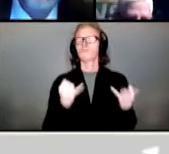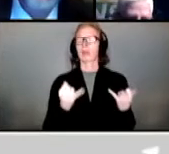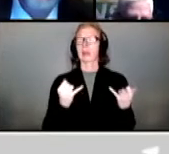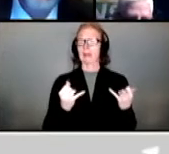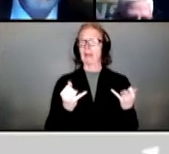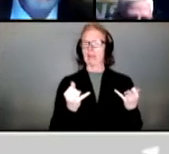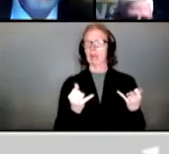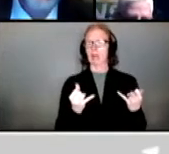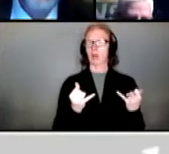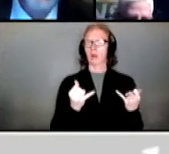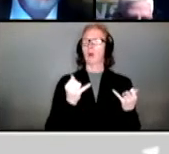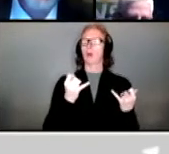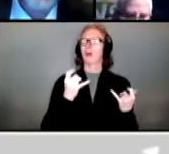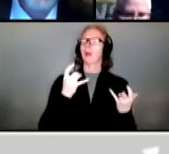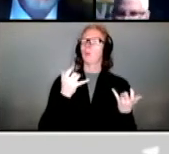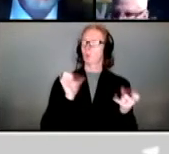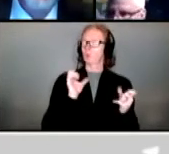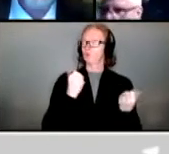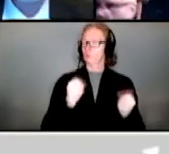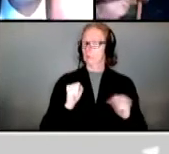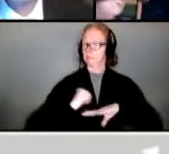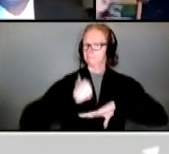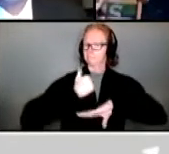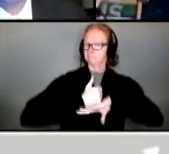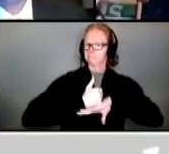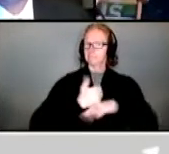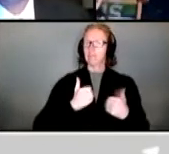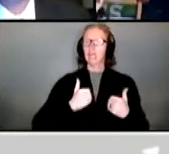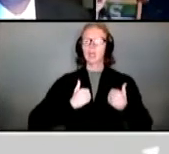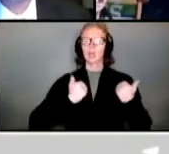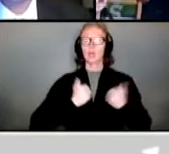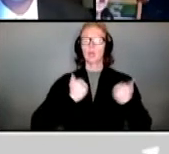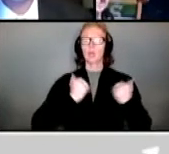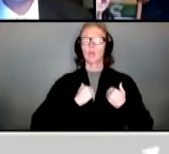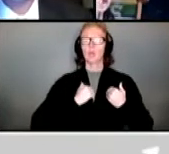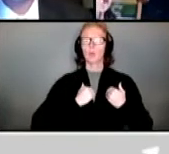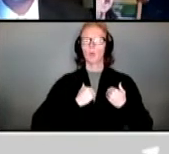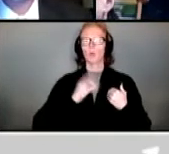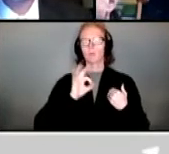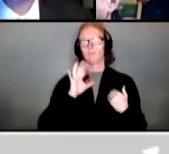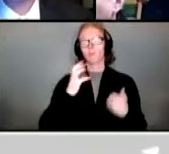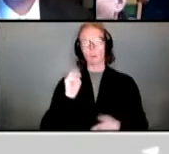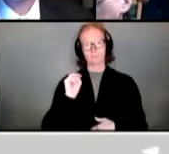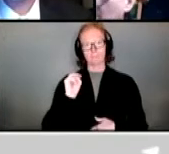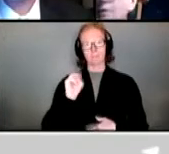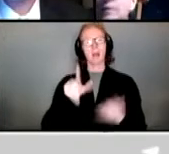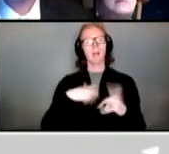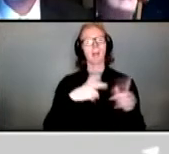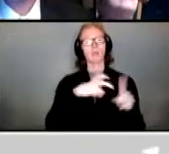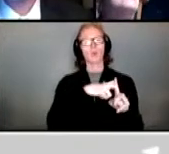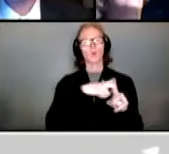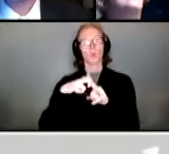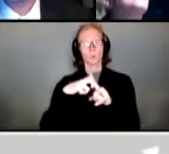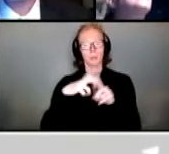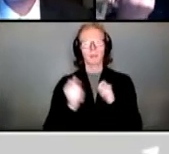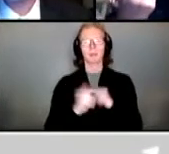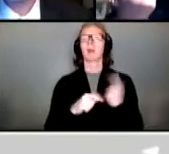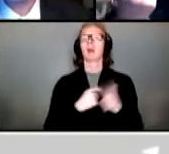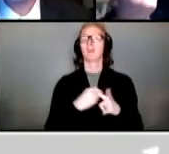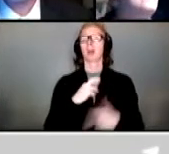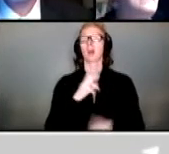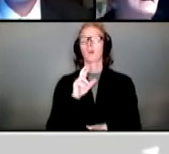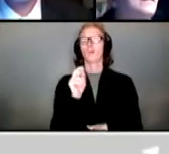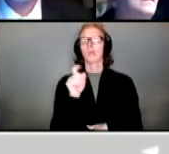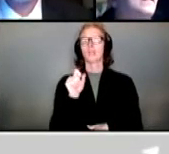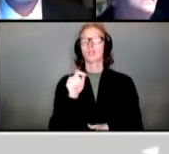youth forum with focus on recruitment. We're going to discuss racial equity